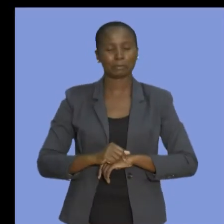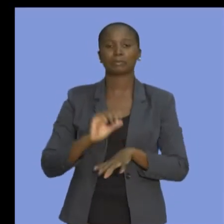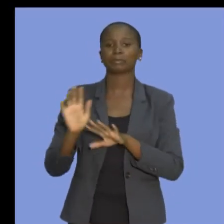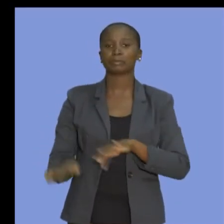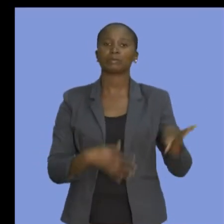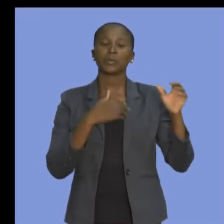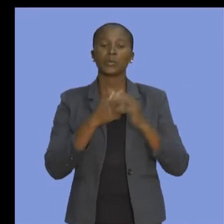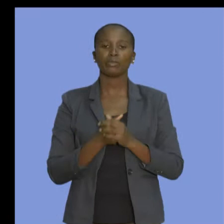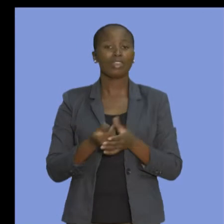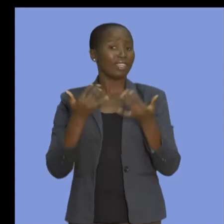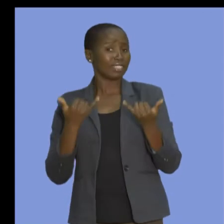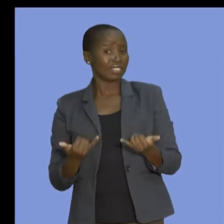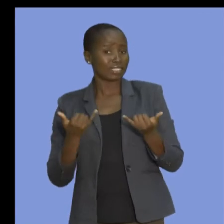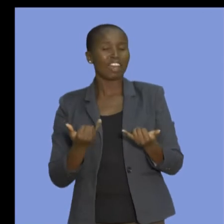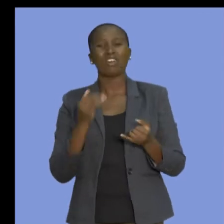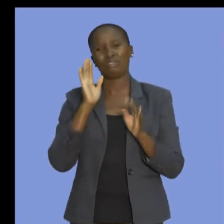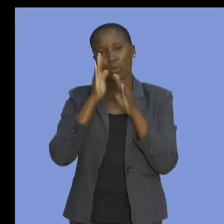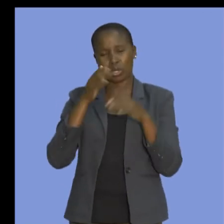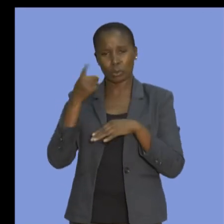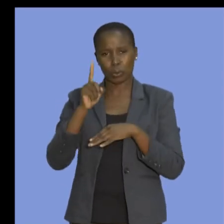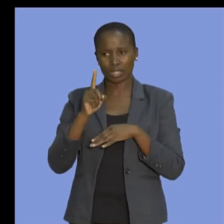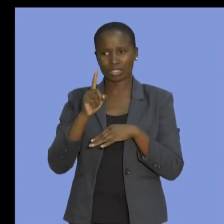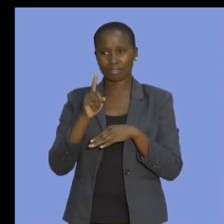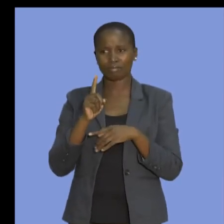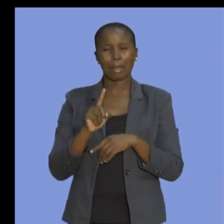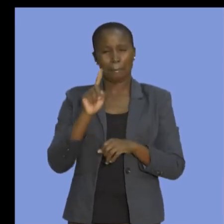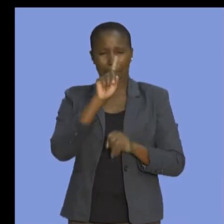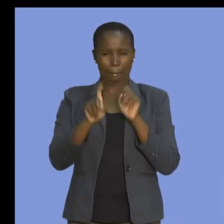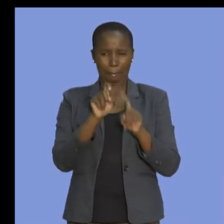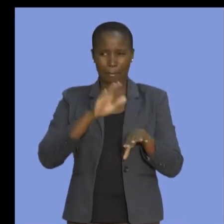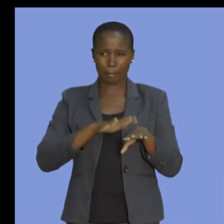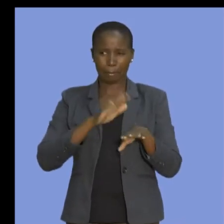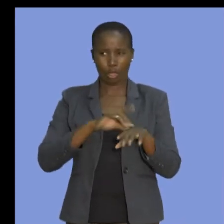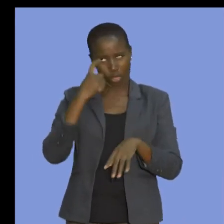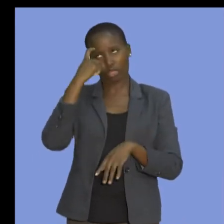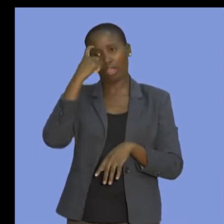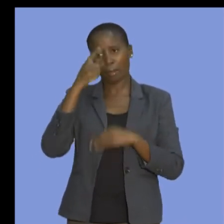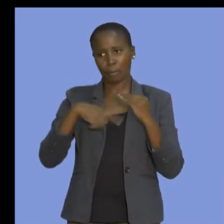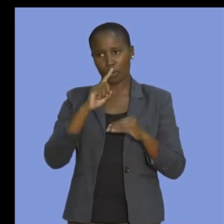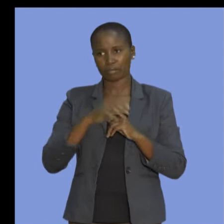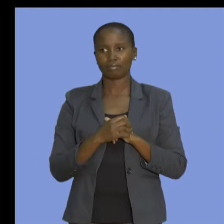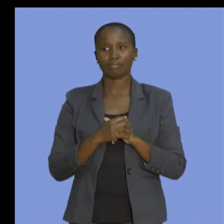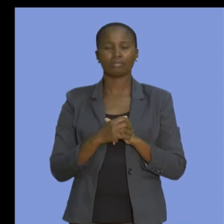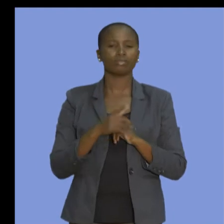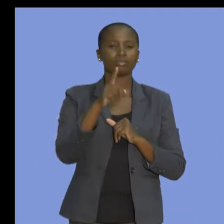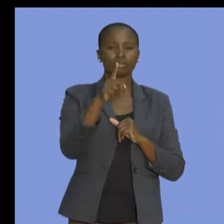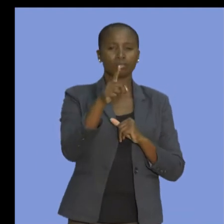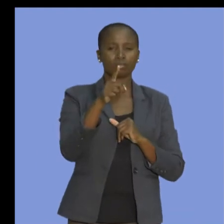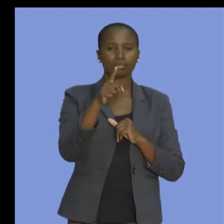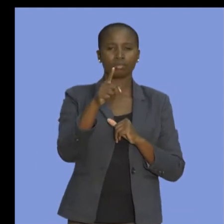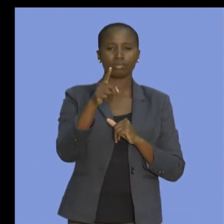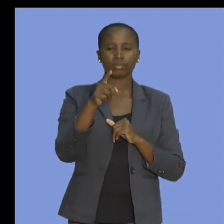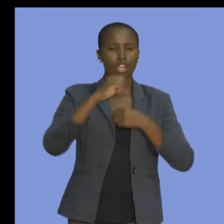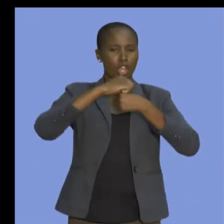Now, let's look at more questions to think about. Does lockdown reduce the